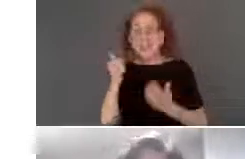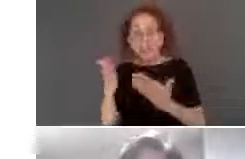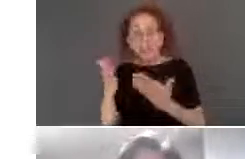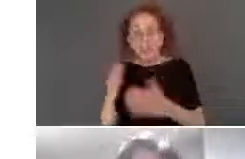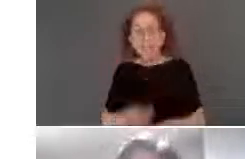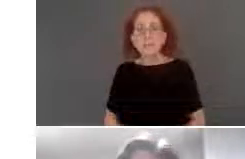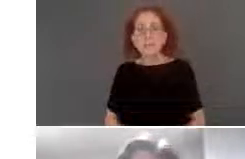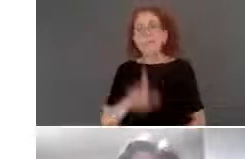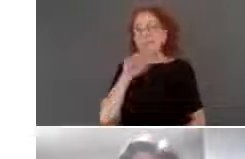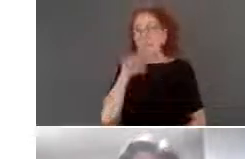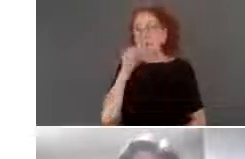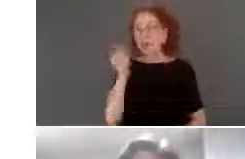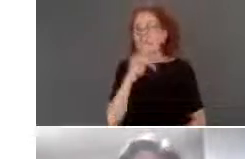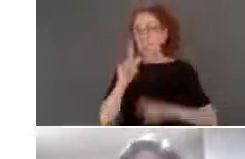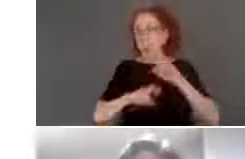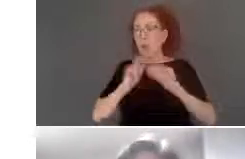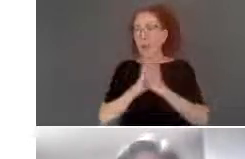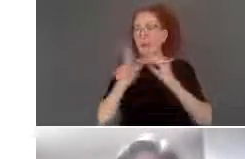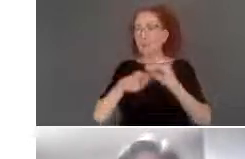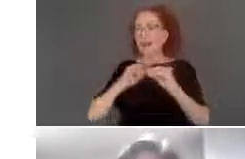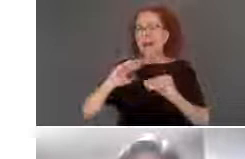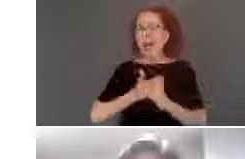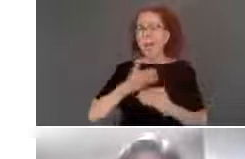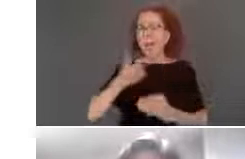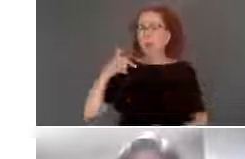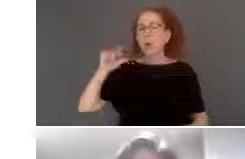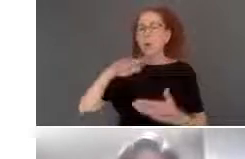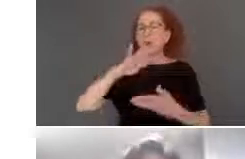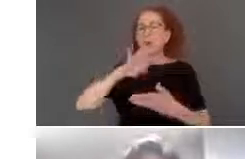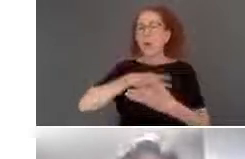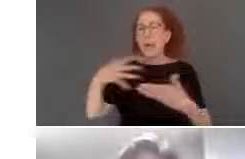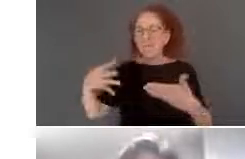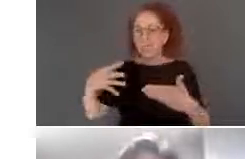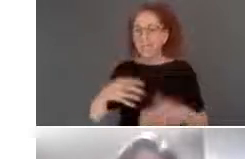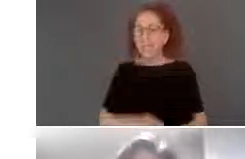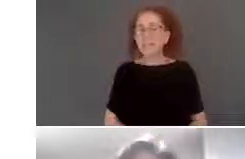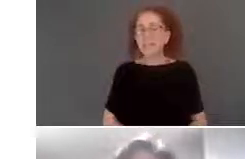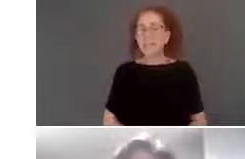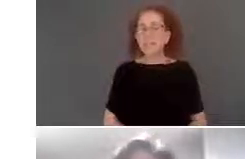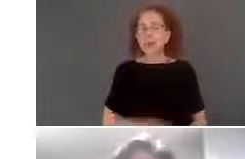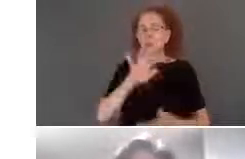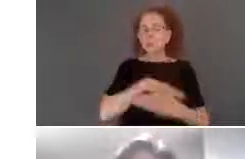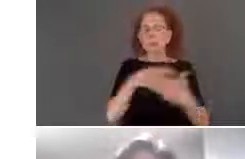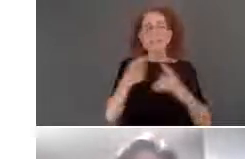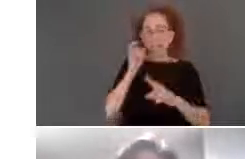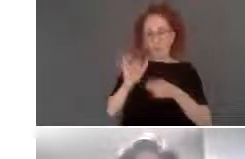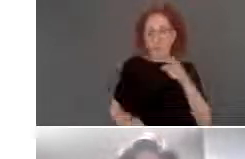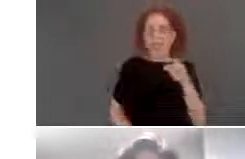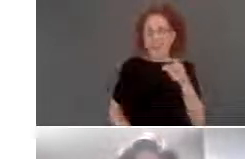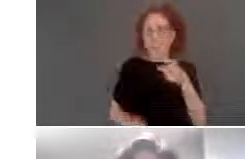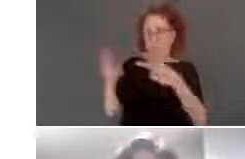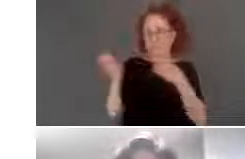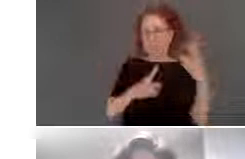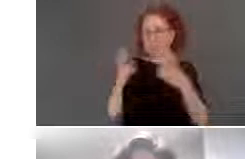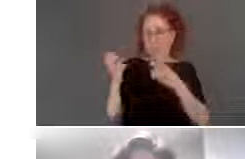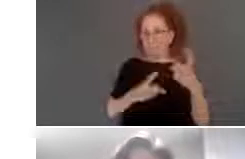few questions about the graphs that we included in the PowerPoint, and all of those graphs came directly from that website.